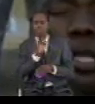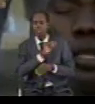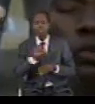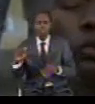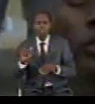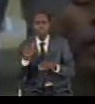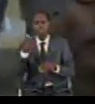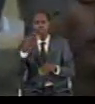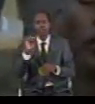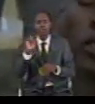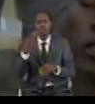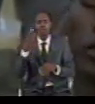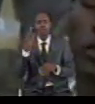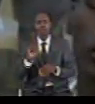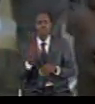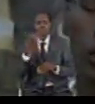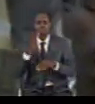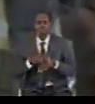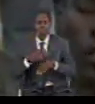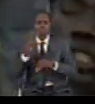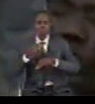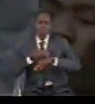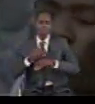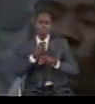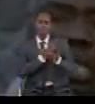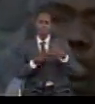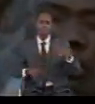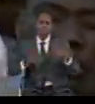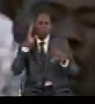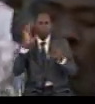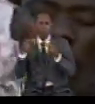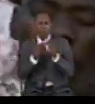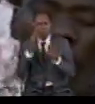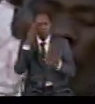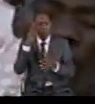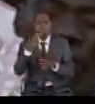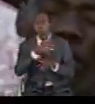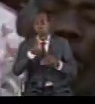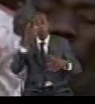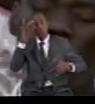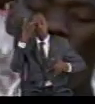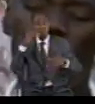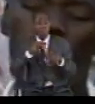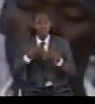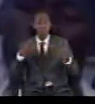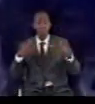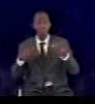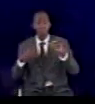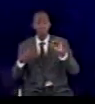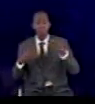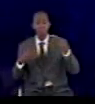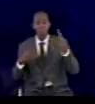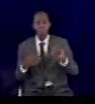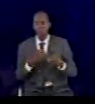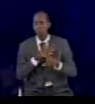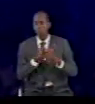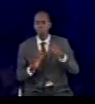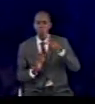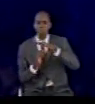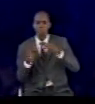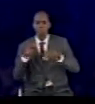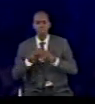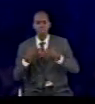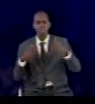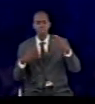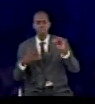talk to god in prayer the lord will do it for you no hail in goshen no fire in goshen no darkness in